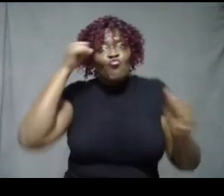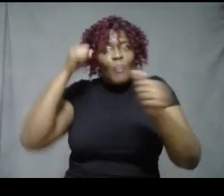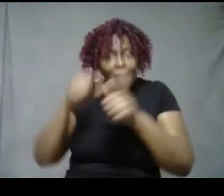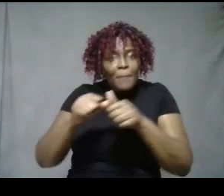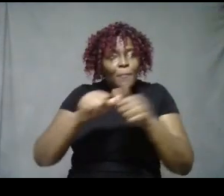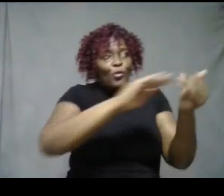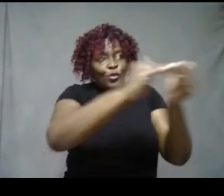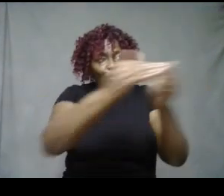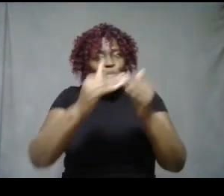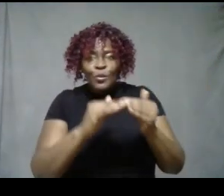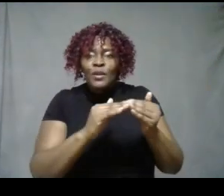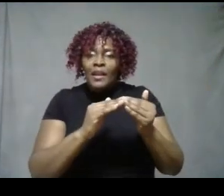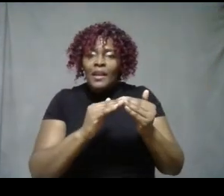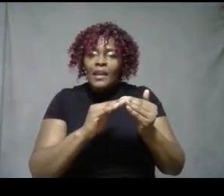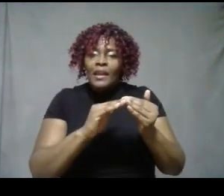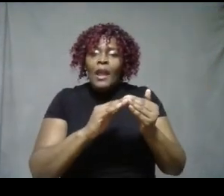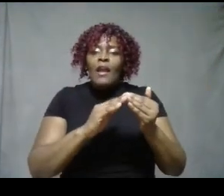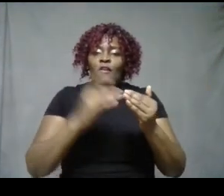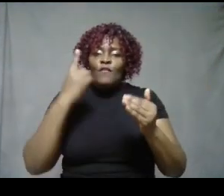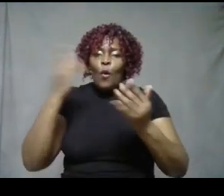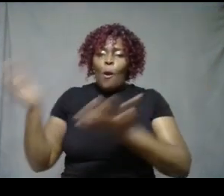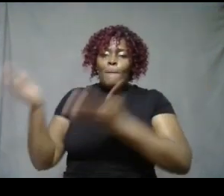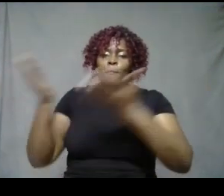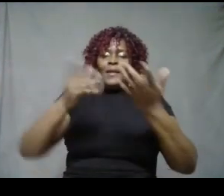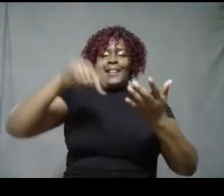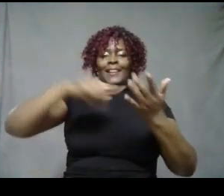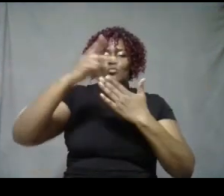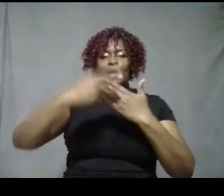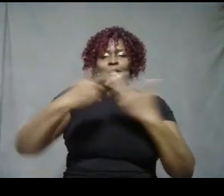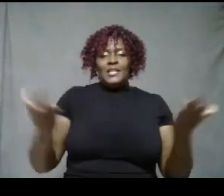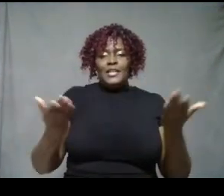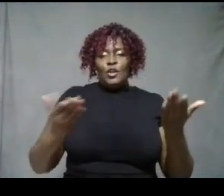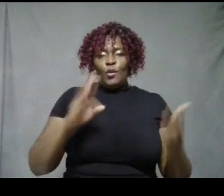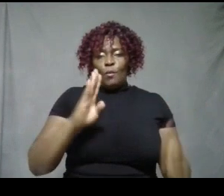comes to bringing a project into Boynton Beach.